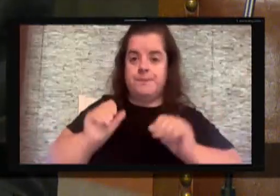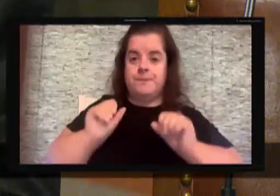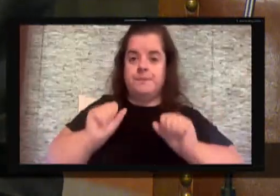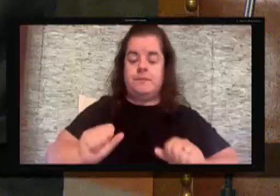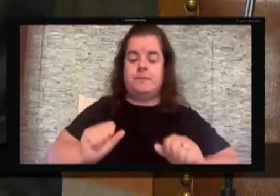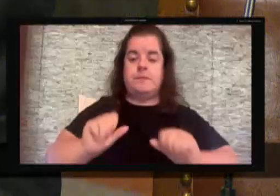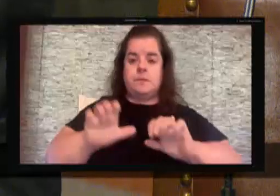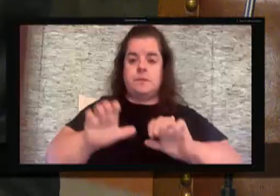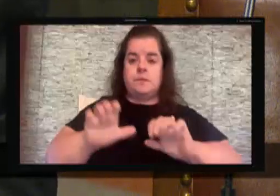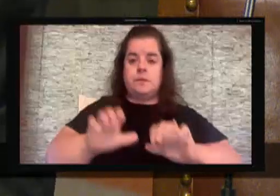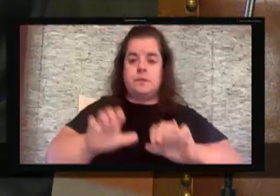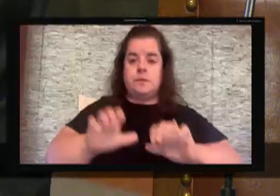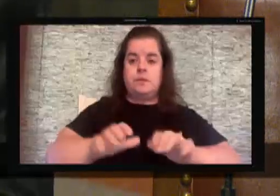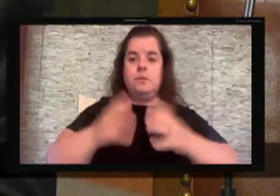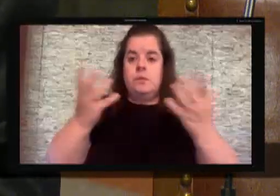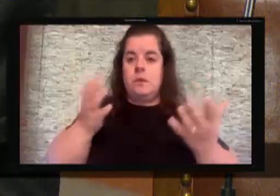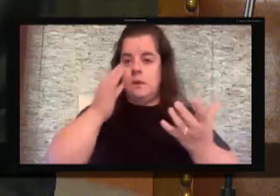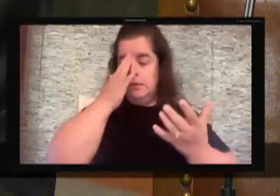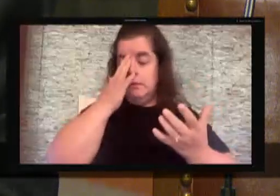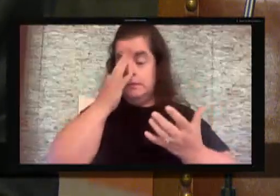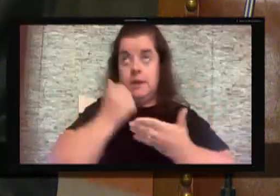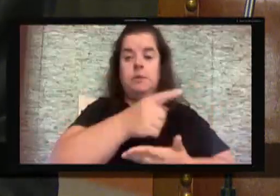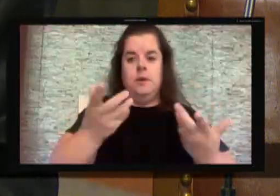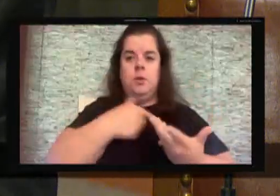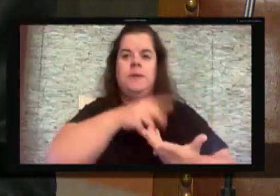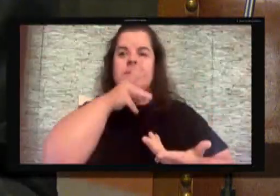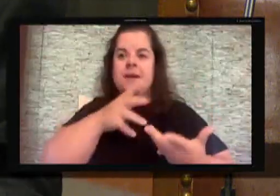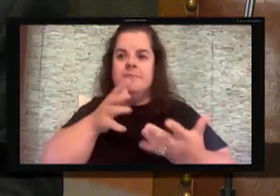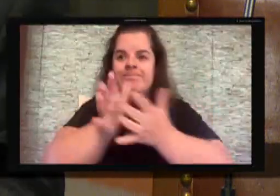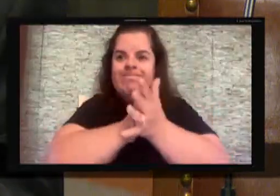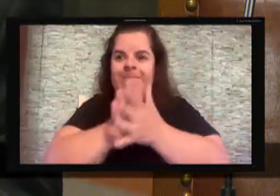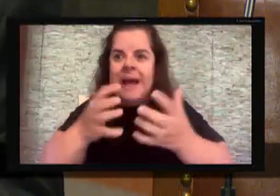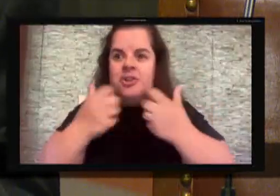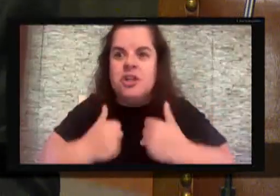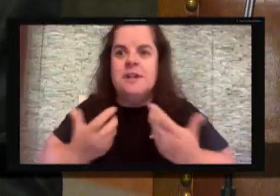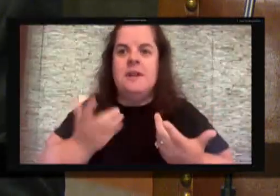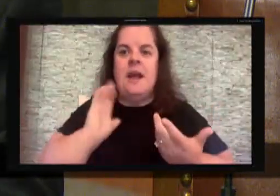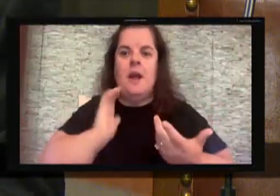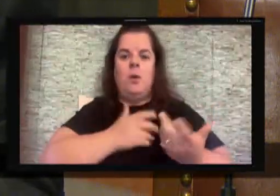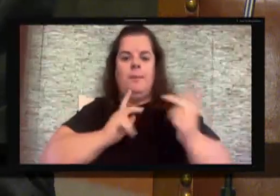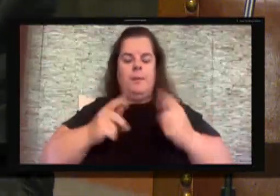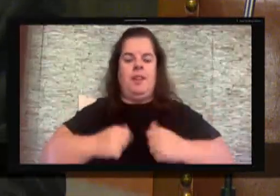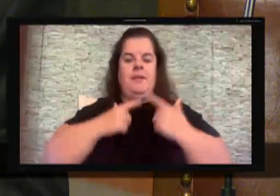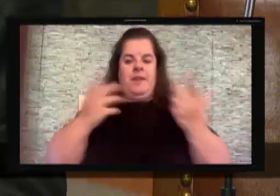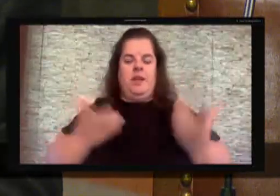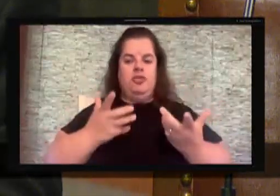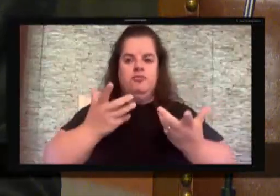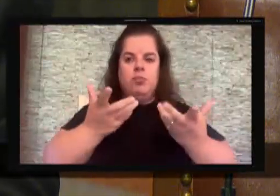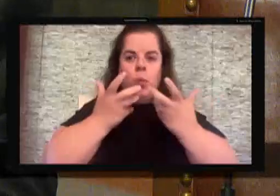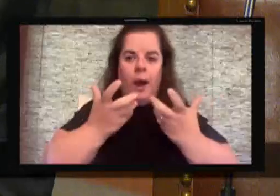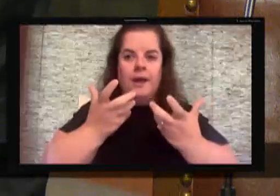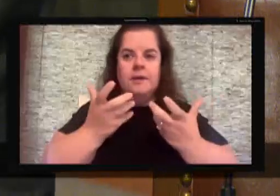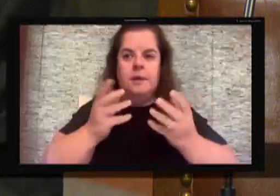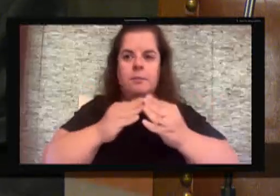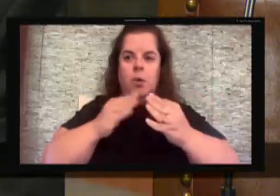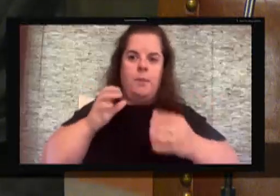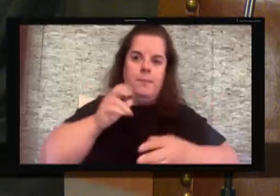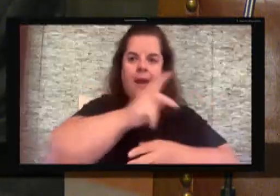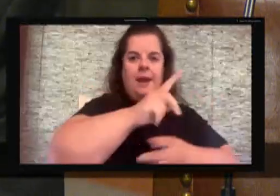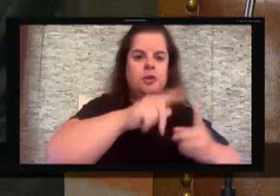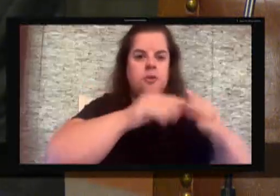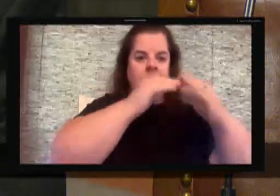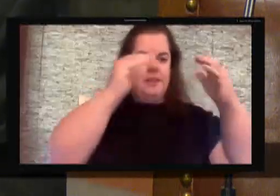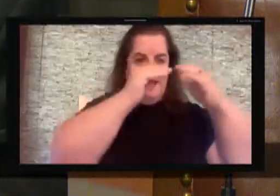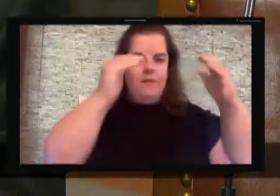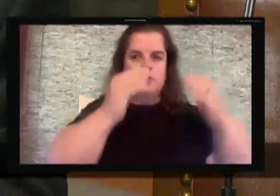effort? You know, because obviously, you know, we speak very passionately, and our constituents speak very passionately about wanting to get back to the levels that we were